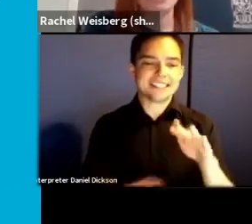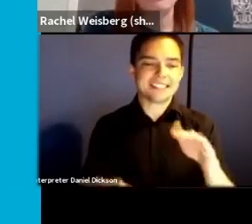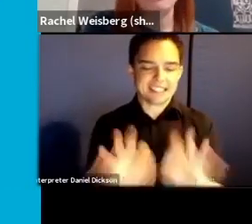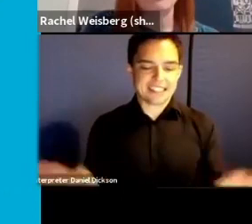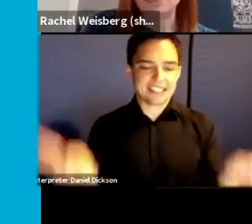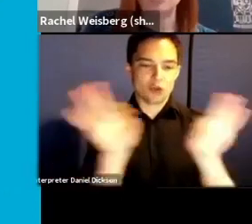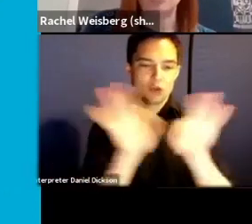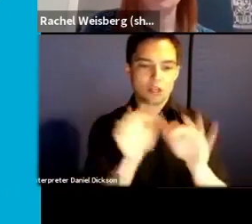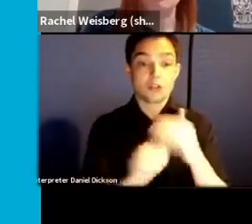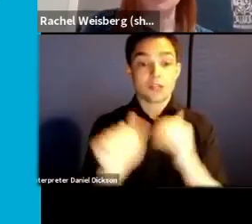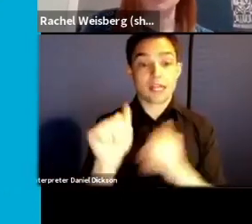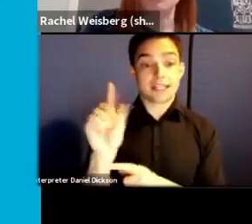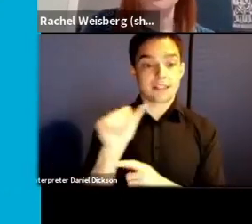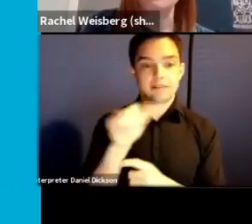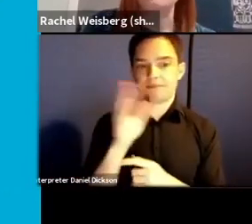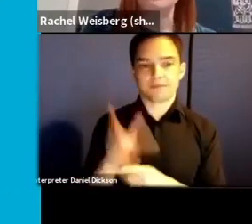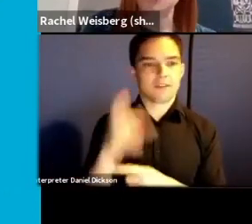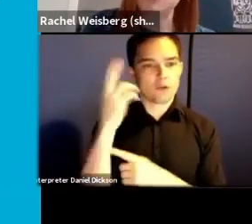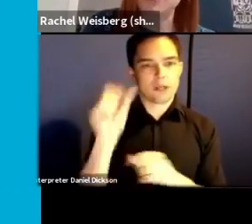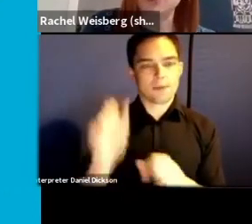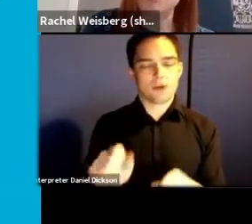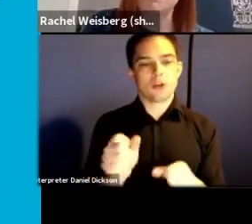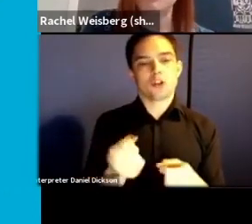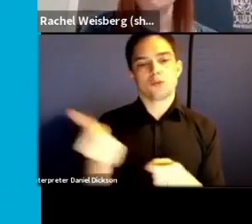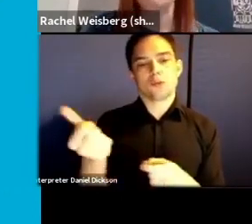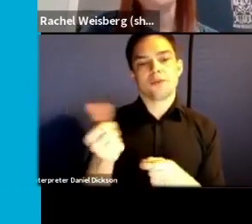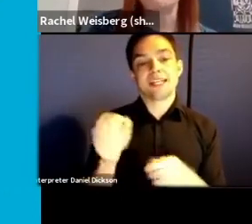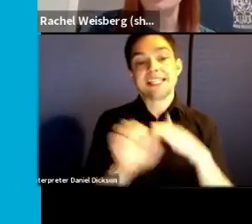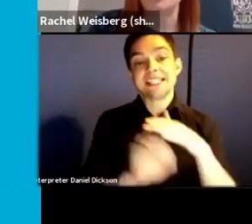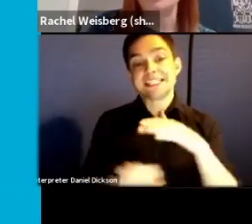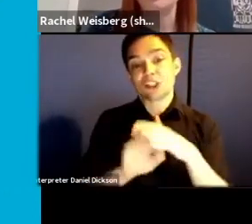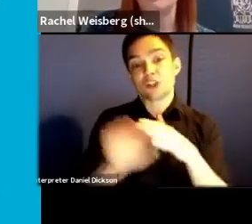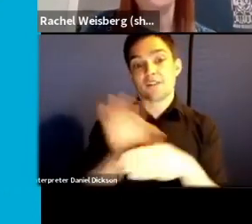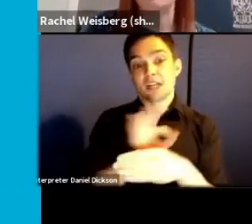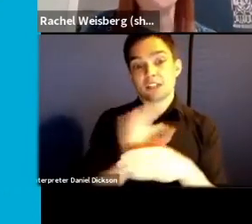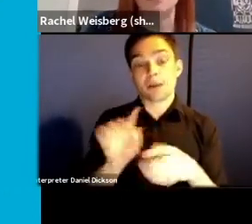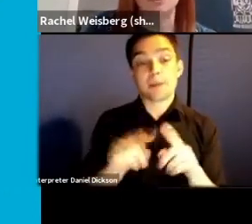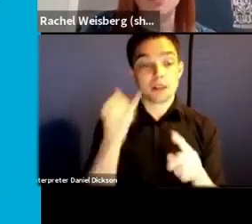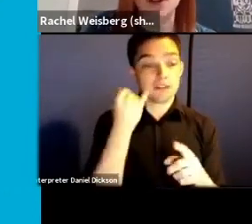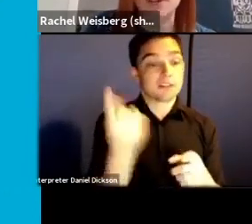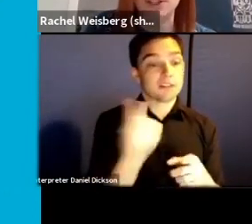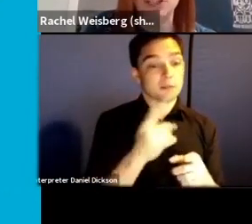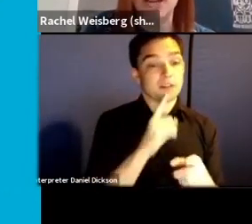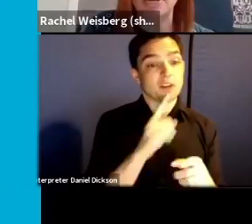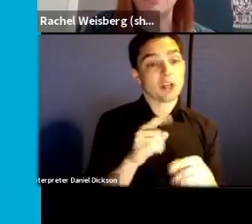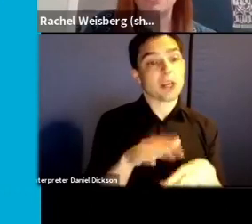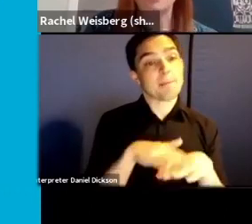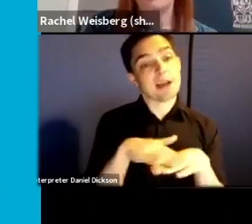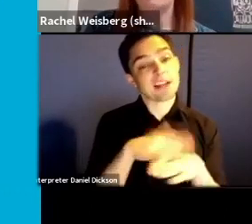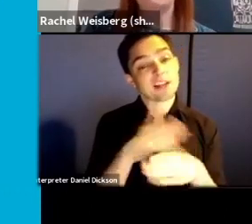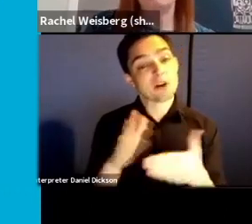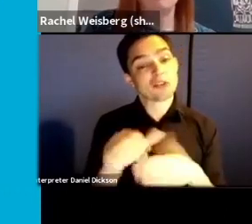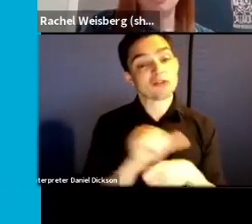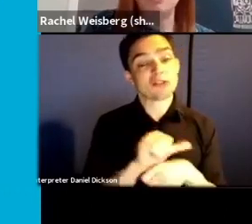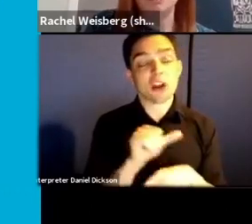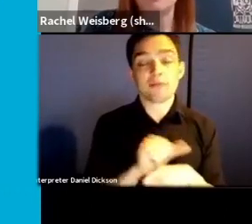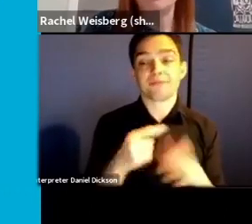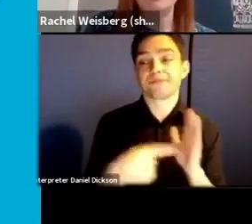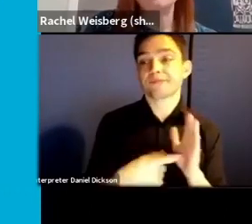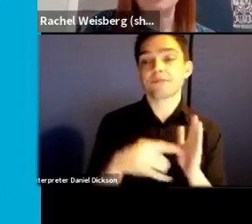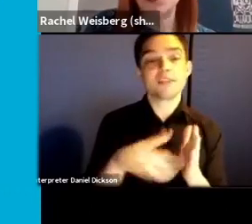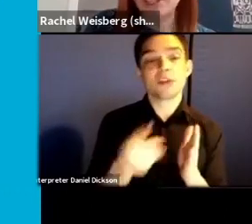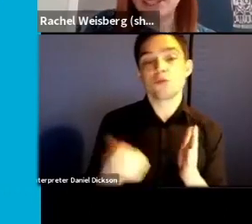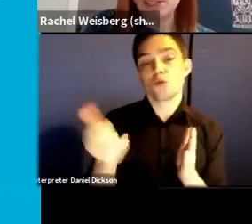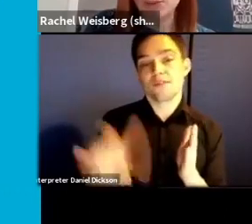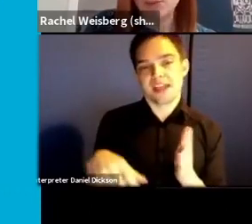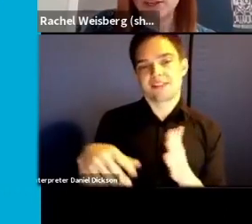it's never reasonable to remove an essential function, but if there's something that's a very minor part of your job and that could be removed, and